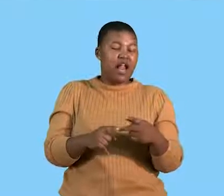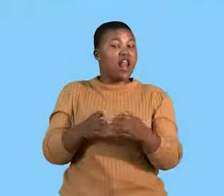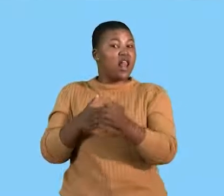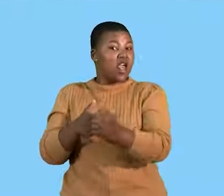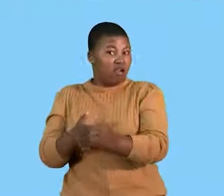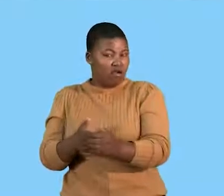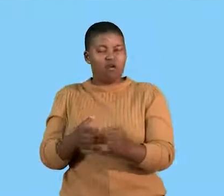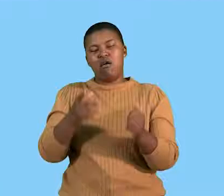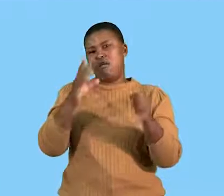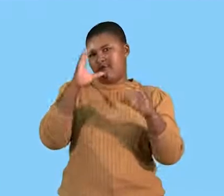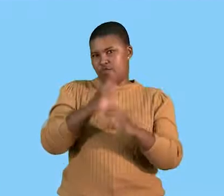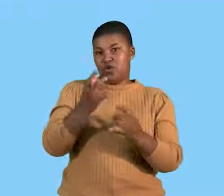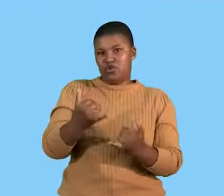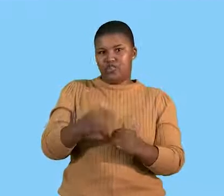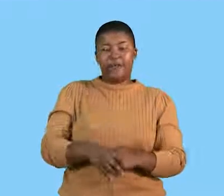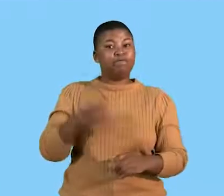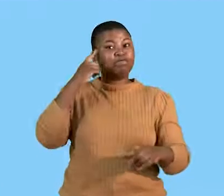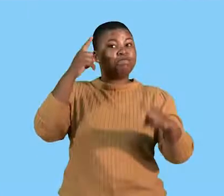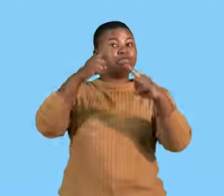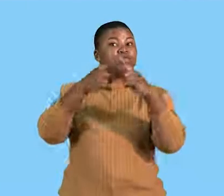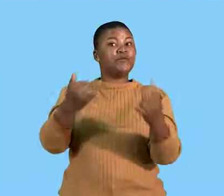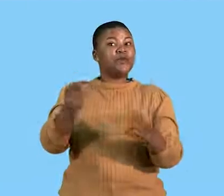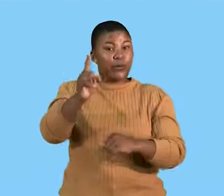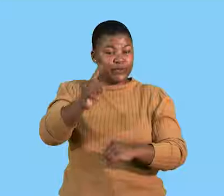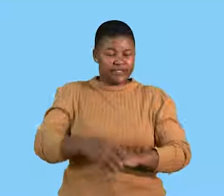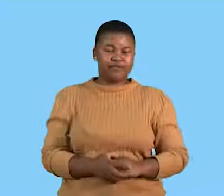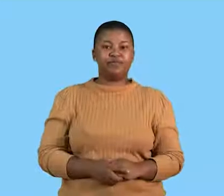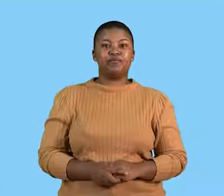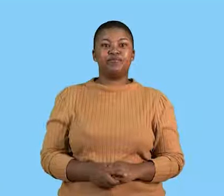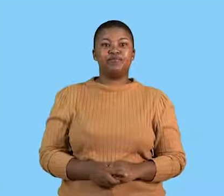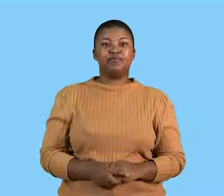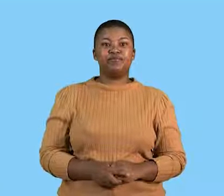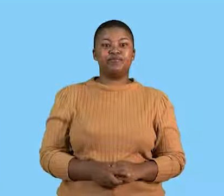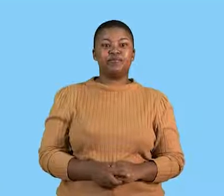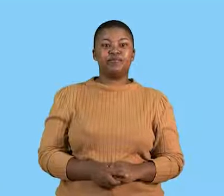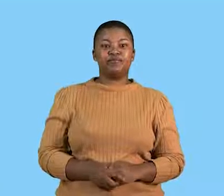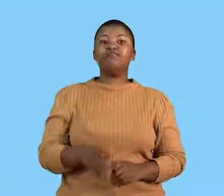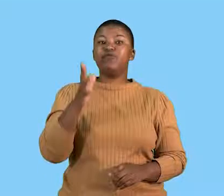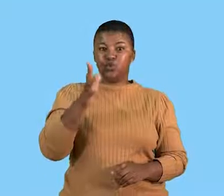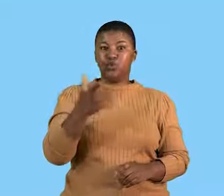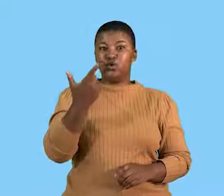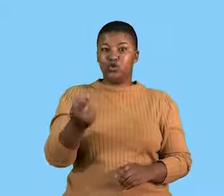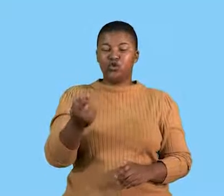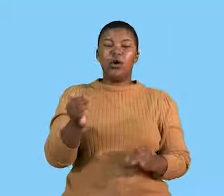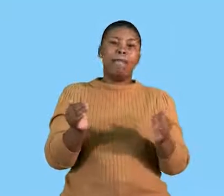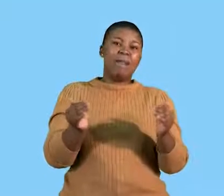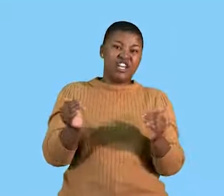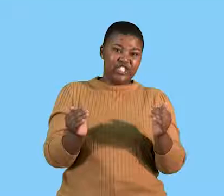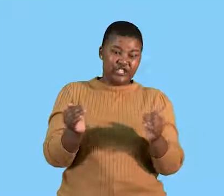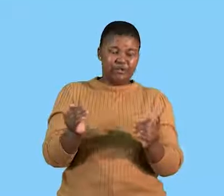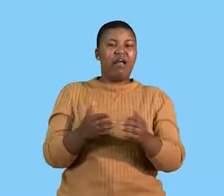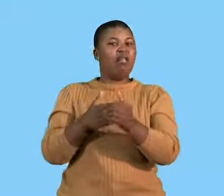so let's take a closer look at our lesson objectives for today. So, as I stated, we will be looking at management